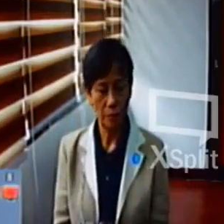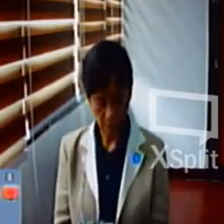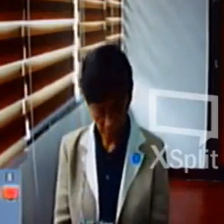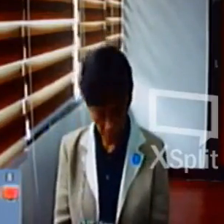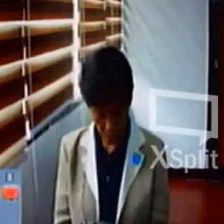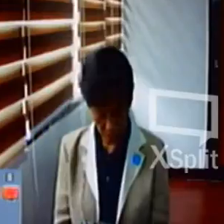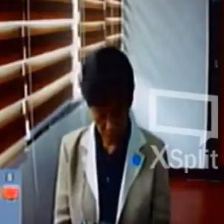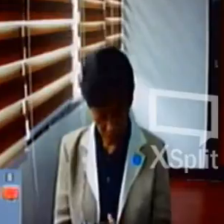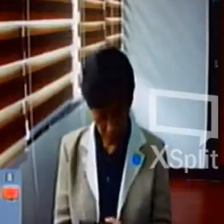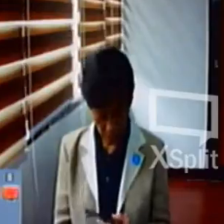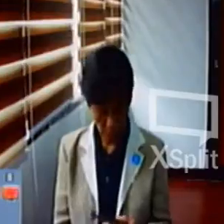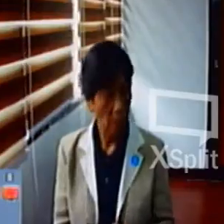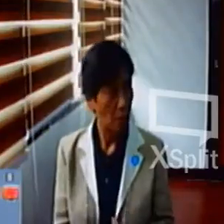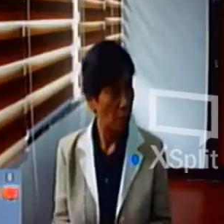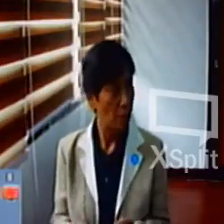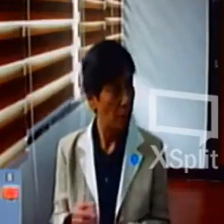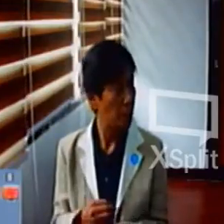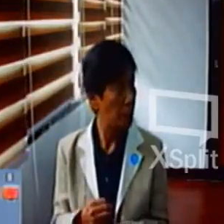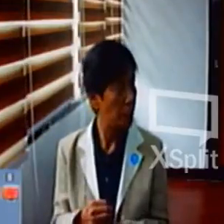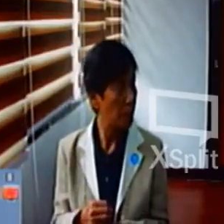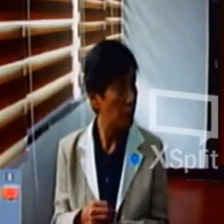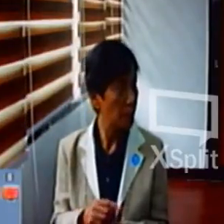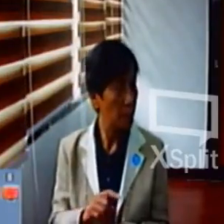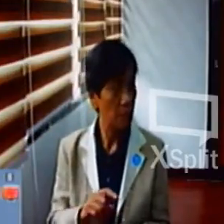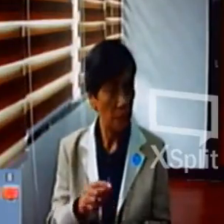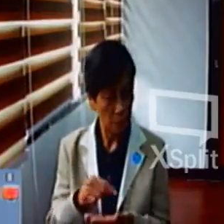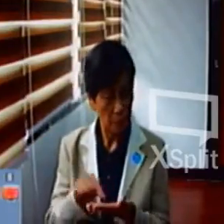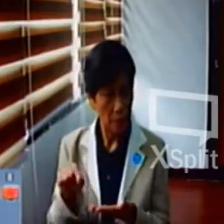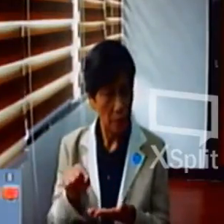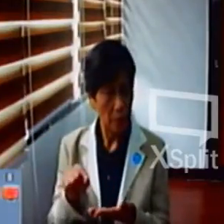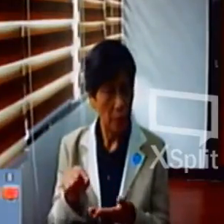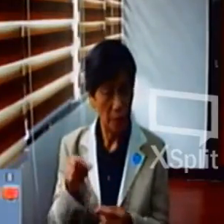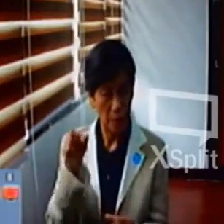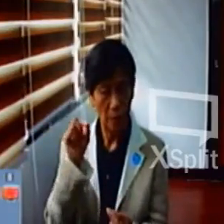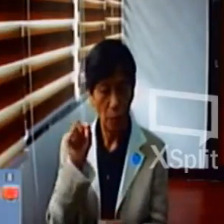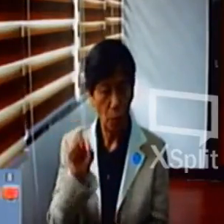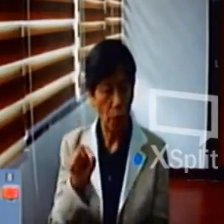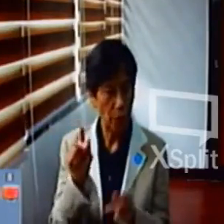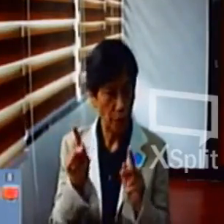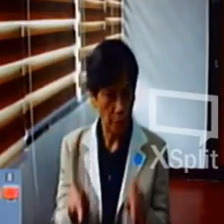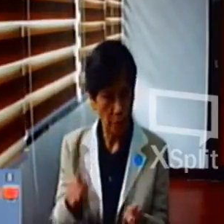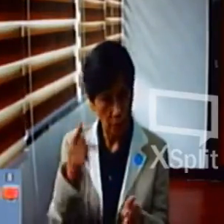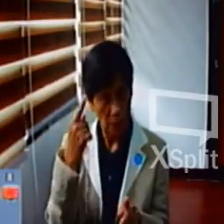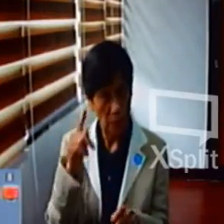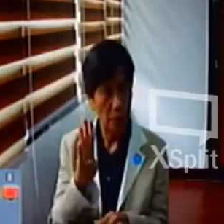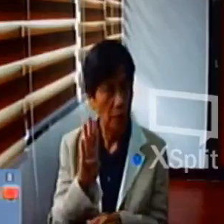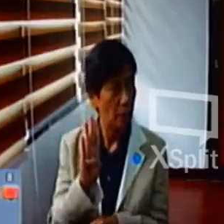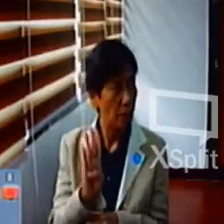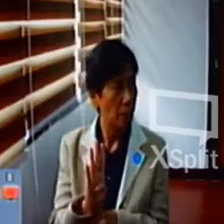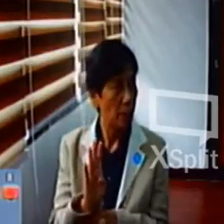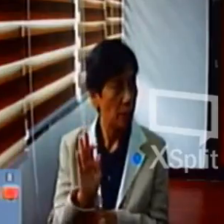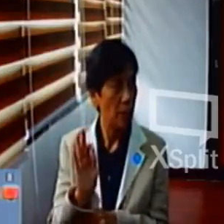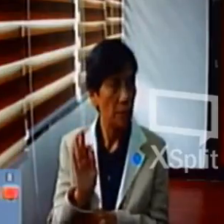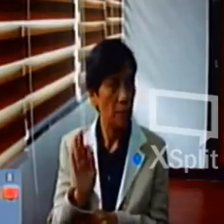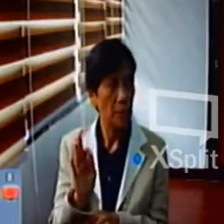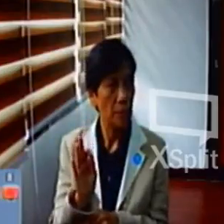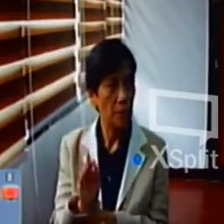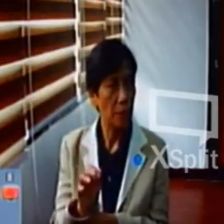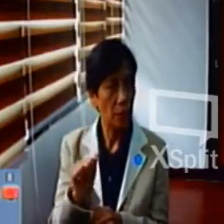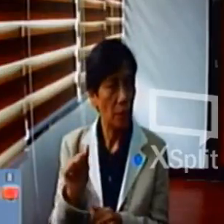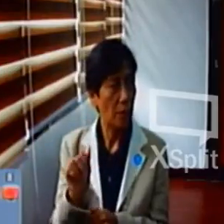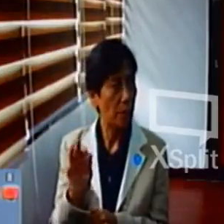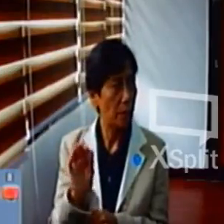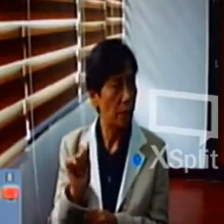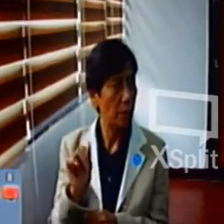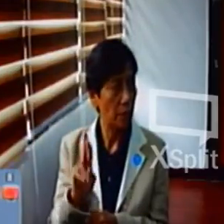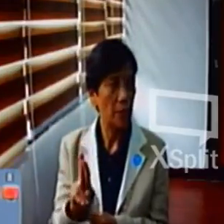or let me correct that, he is that focal person for the Bureau of Fisheries and Aquatic Resources